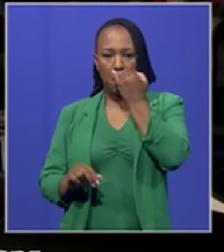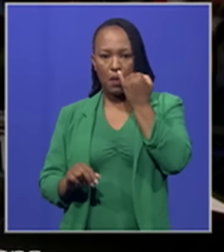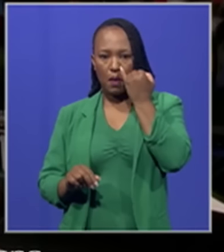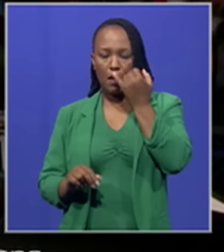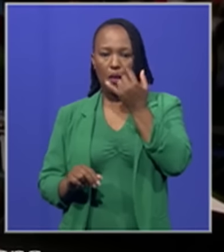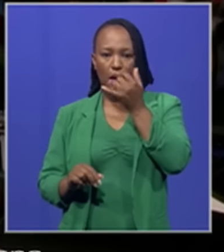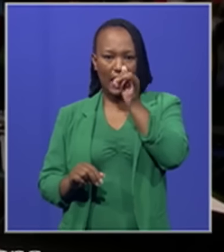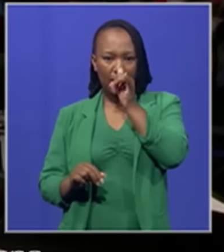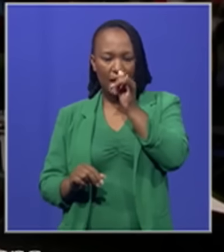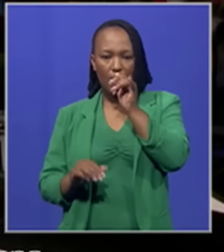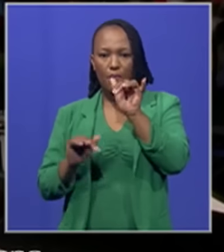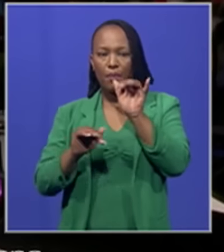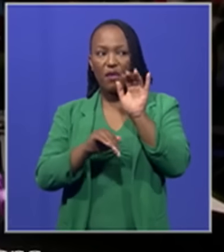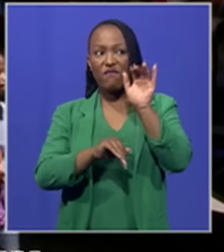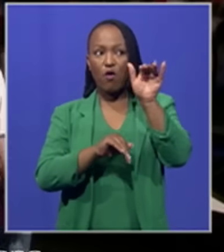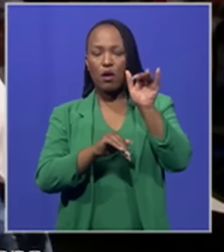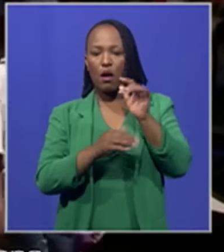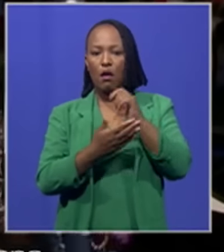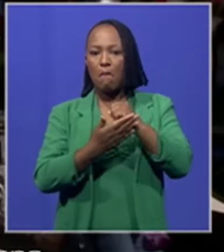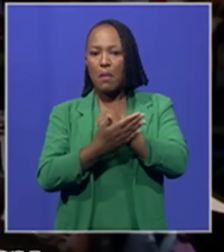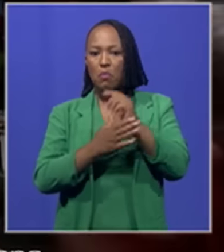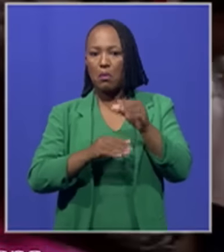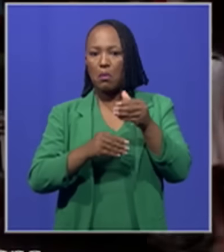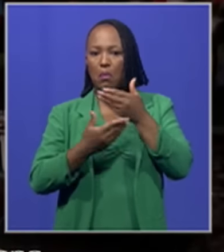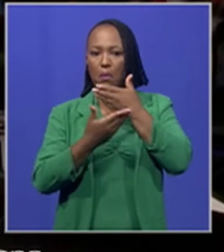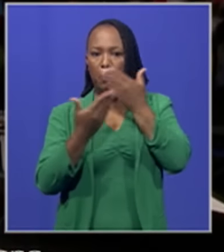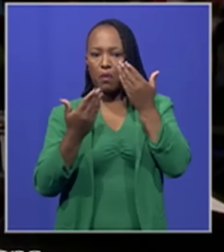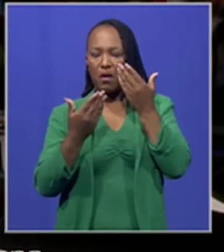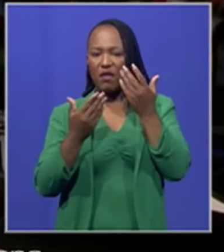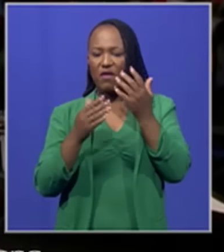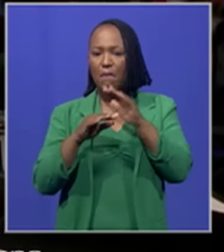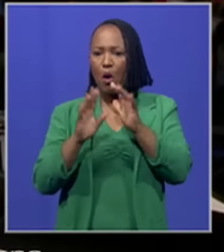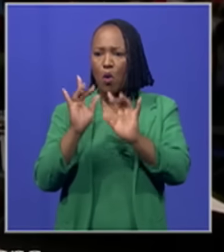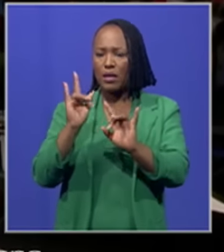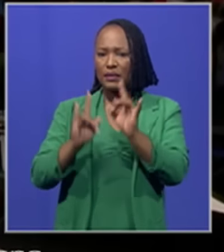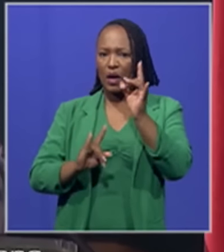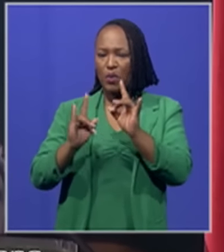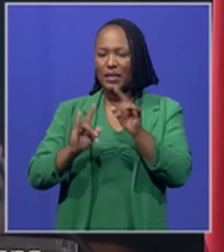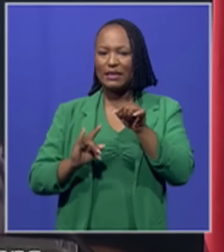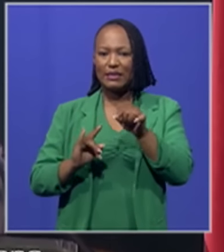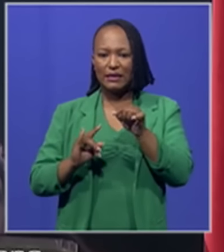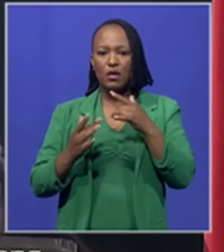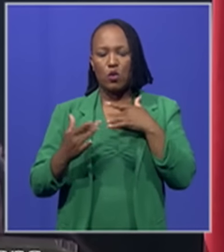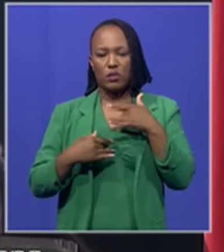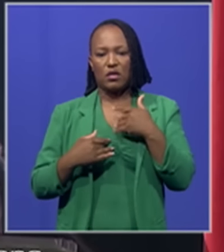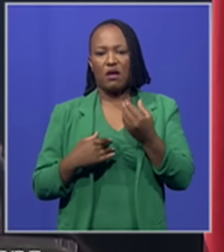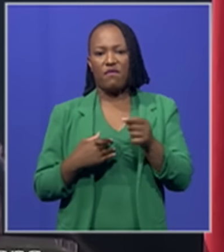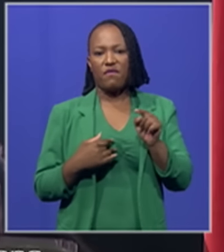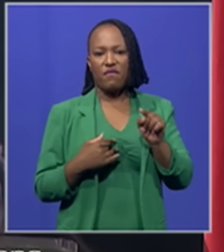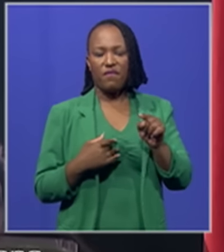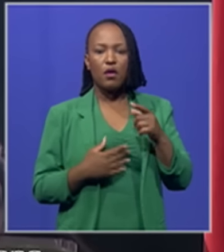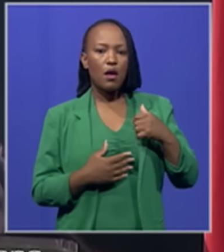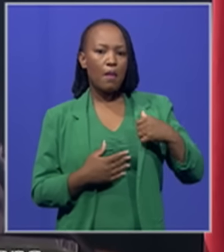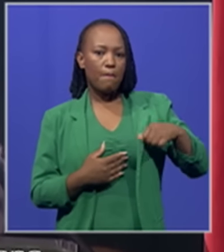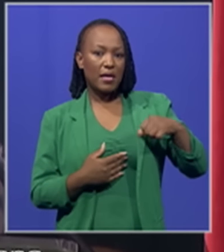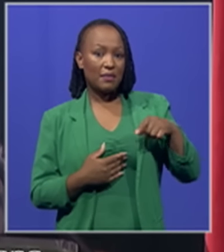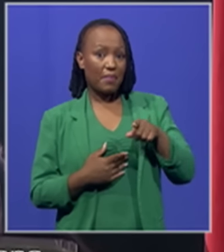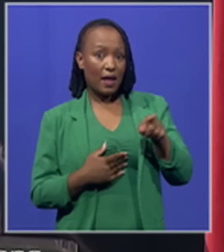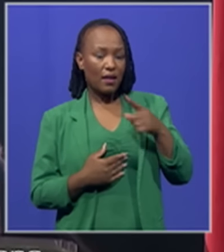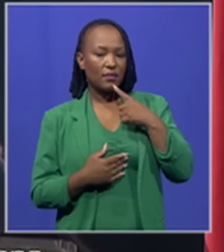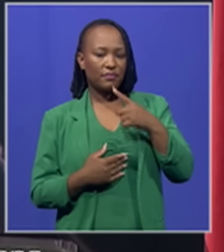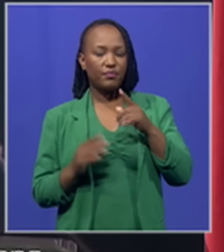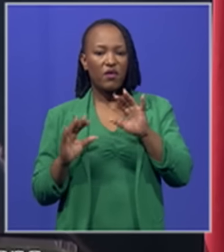e senang ditokomane tse nepahetseng ka hara toropo ke a mang a mathata a hlahisitsweng ke mekgatlo ena. Masepala o boletse ha o tlo ntlafatsa diforamo